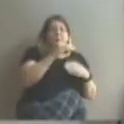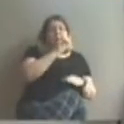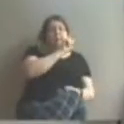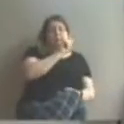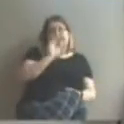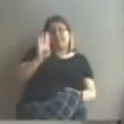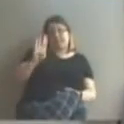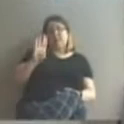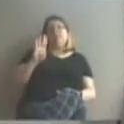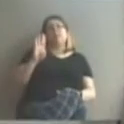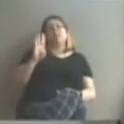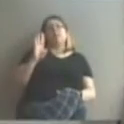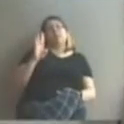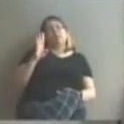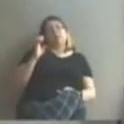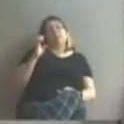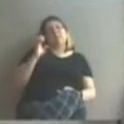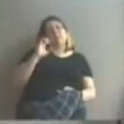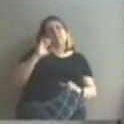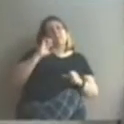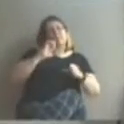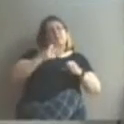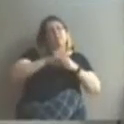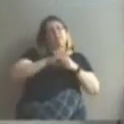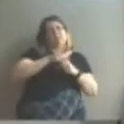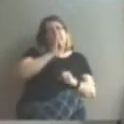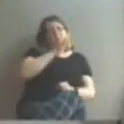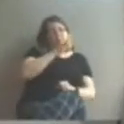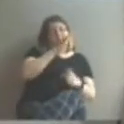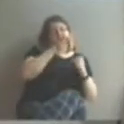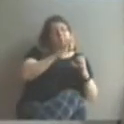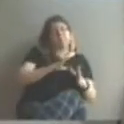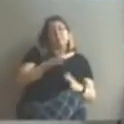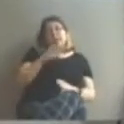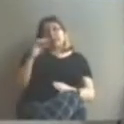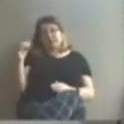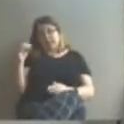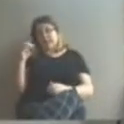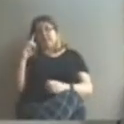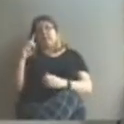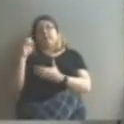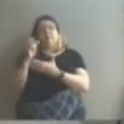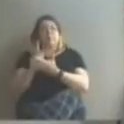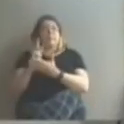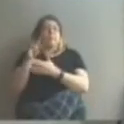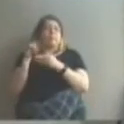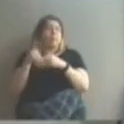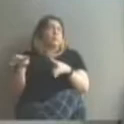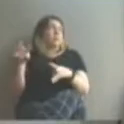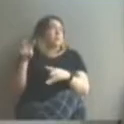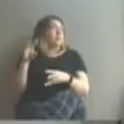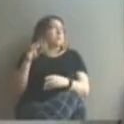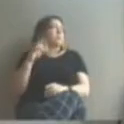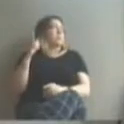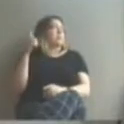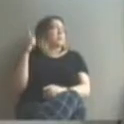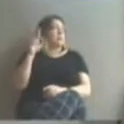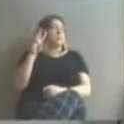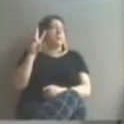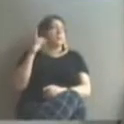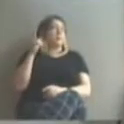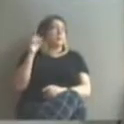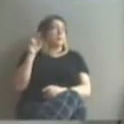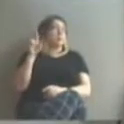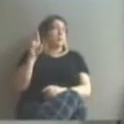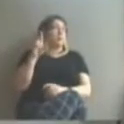A and B, recommendation for approval of job descriptions and recommendation for approval of organizational charts. Second made by Vice Chair